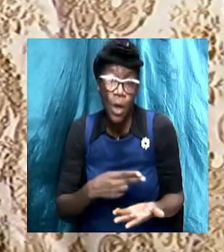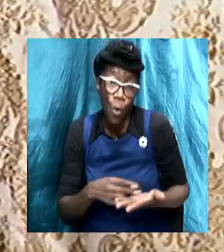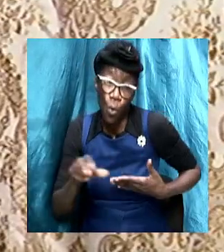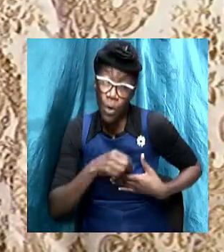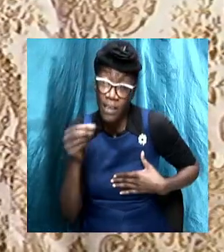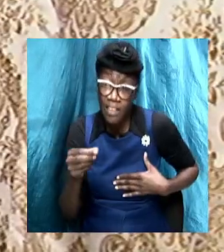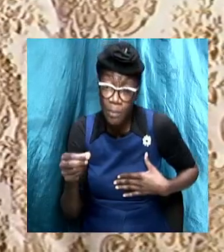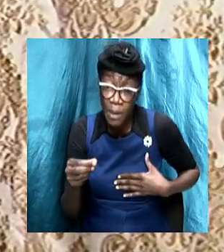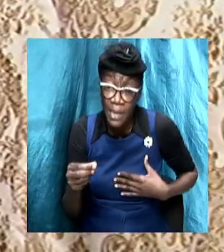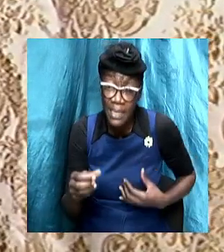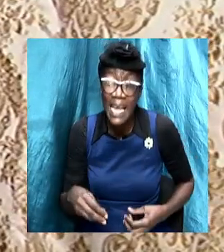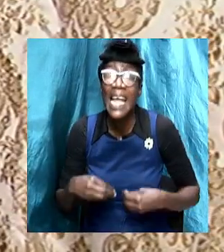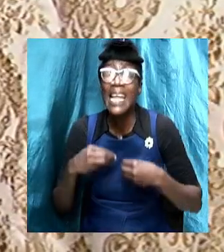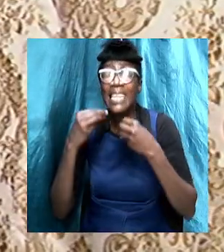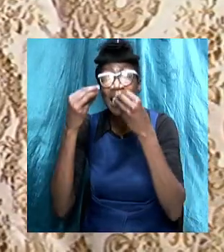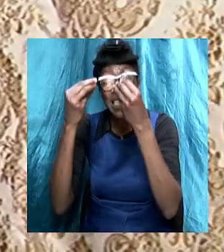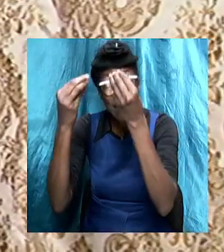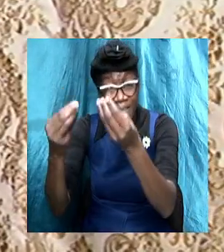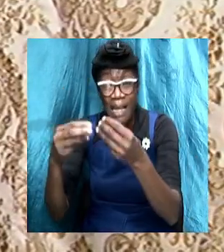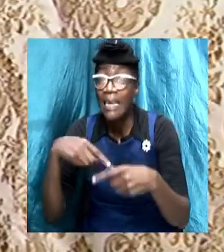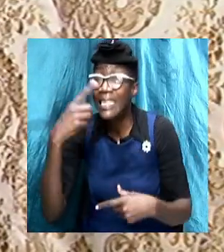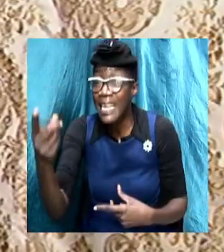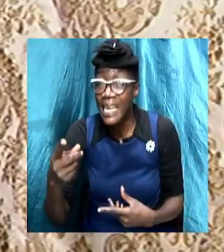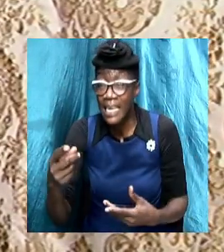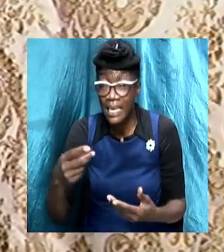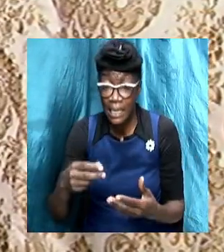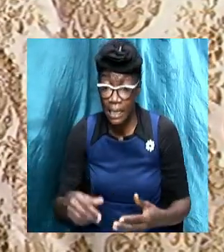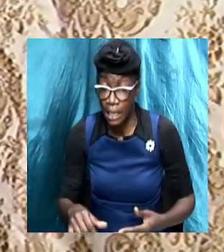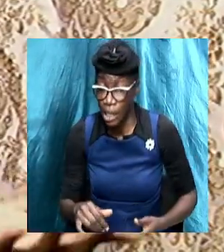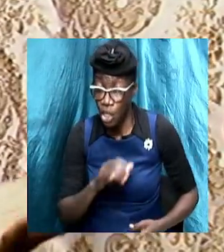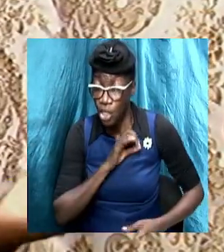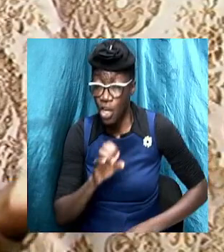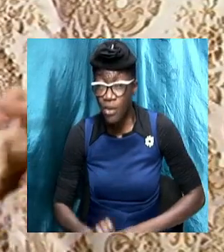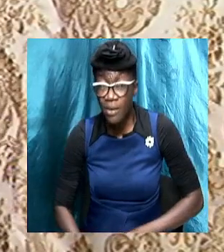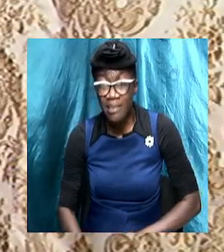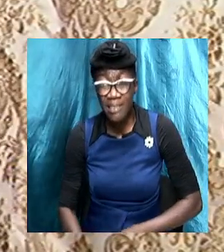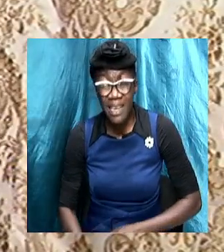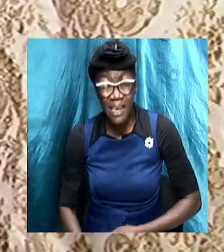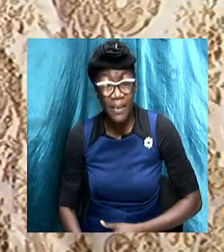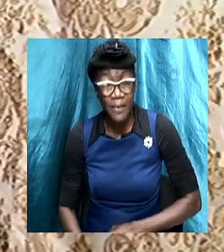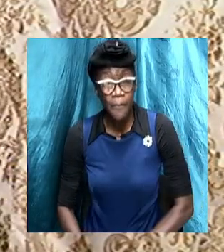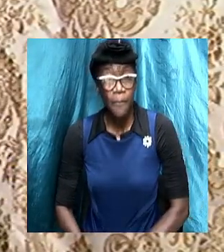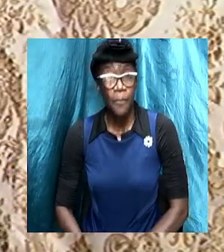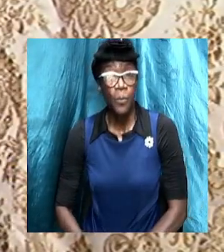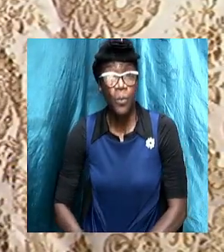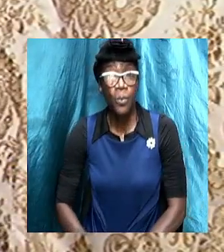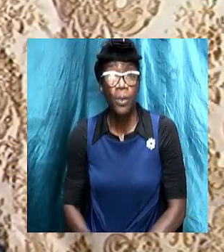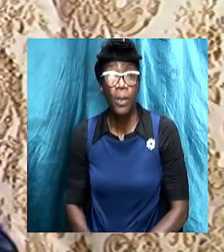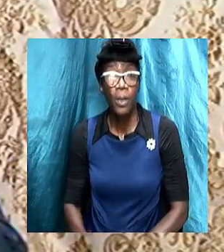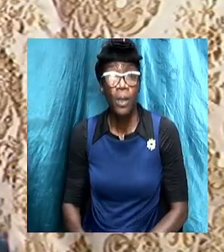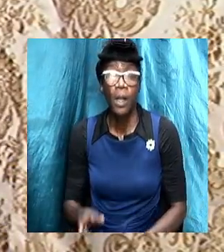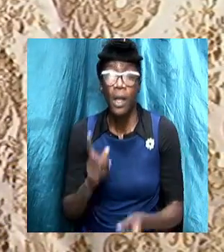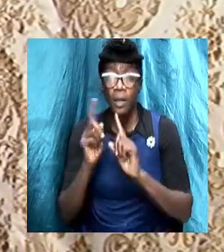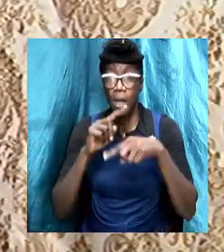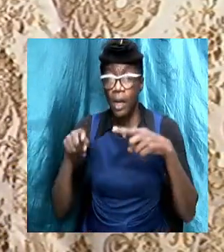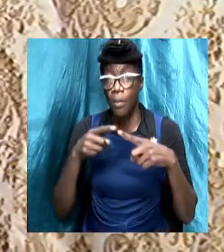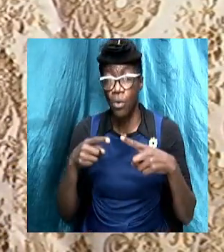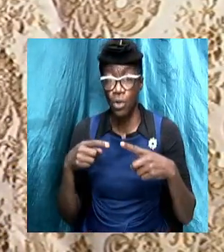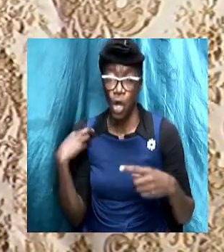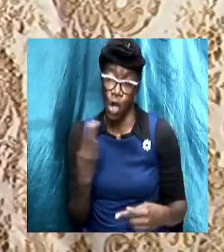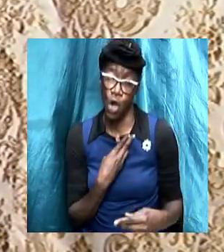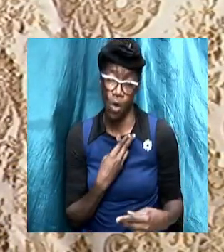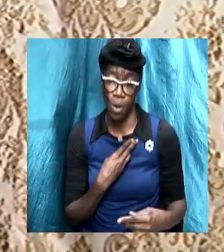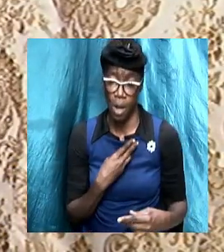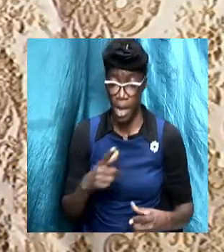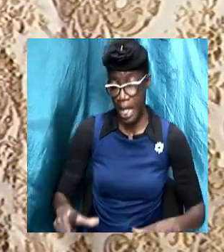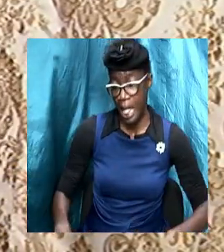instructed the saints in two things, in their manner of lifestyle. Well, we can more than two things, really. He spoke about our manner of